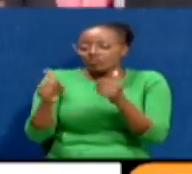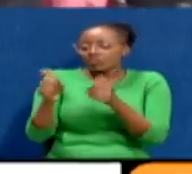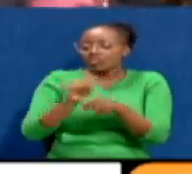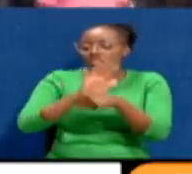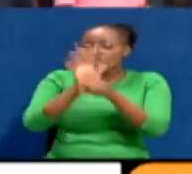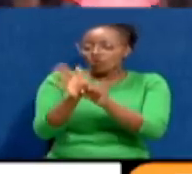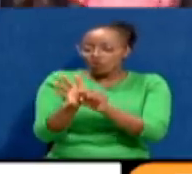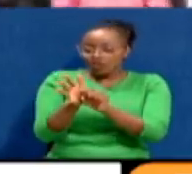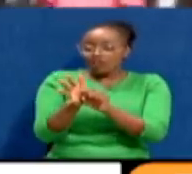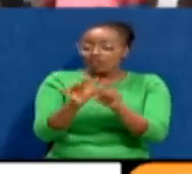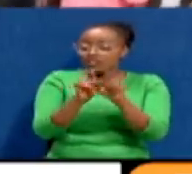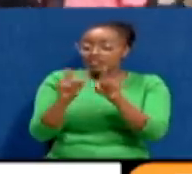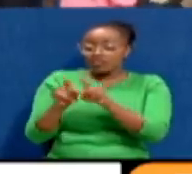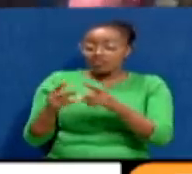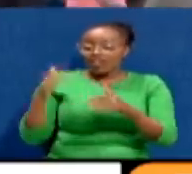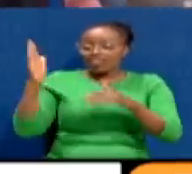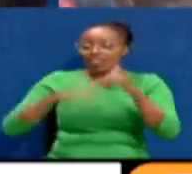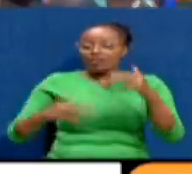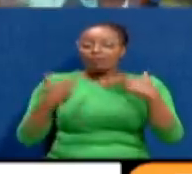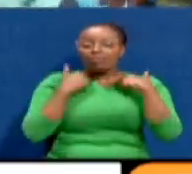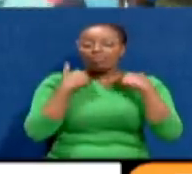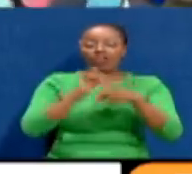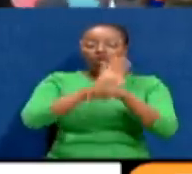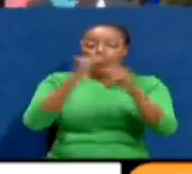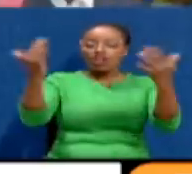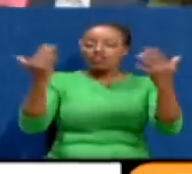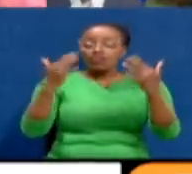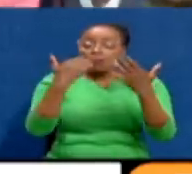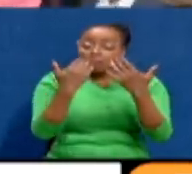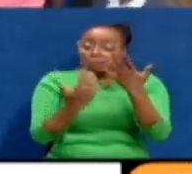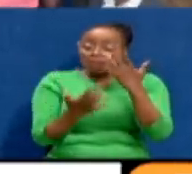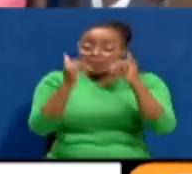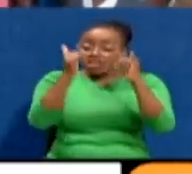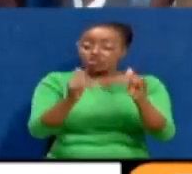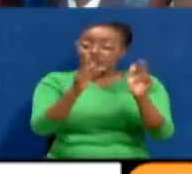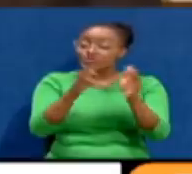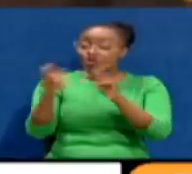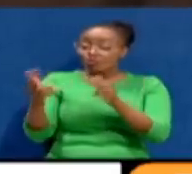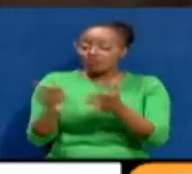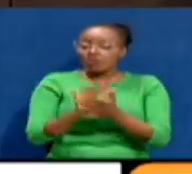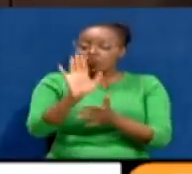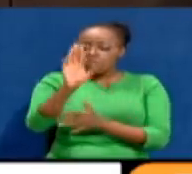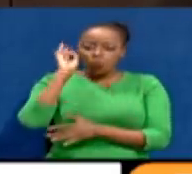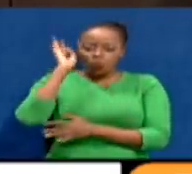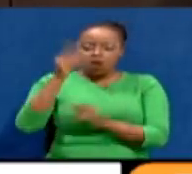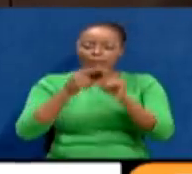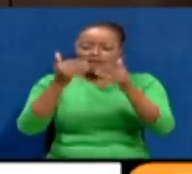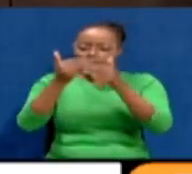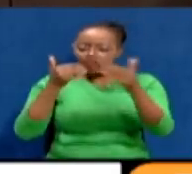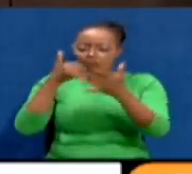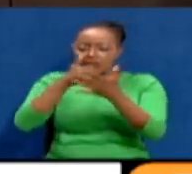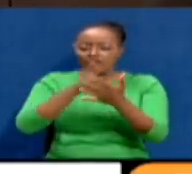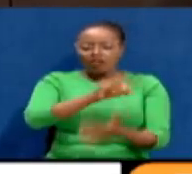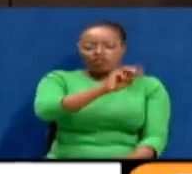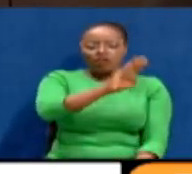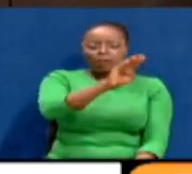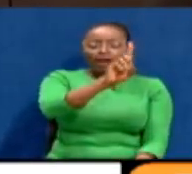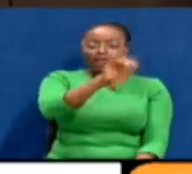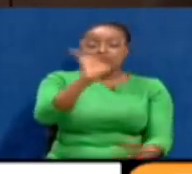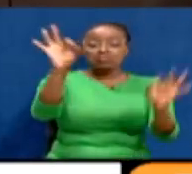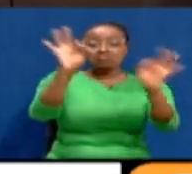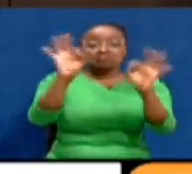I'm taking you there shortly. Pandemic forever. It might be the new normal. Yes, and I'm taking you there shortly. But before I bring in John Mbadi, again, I'm